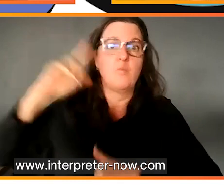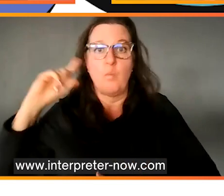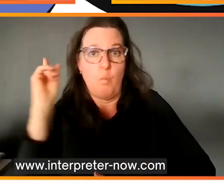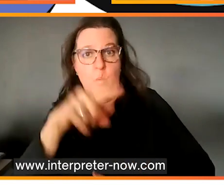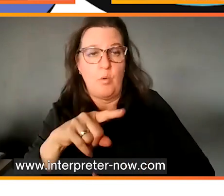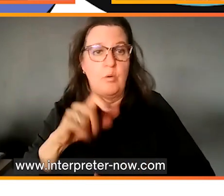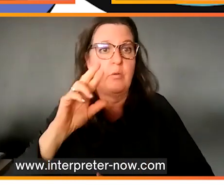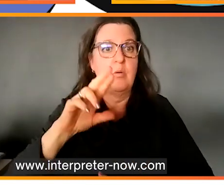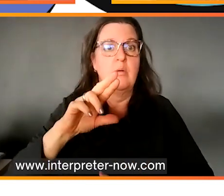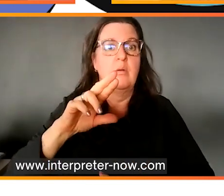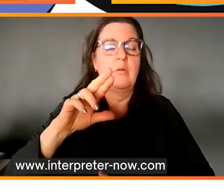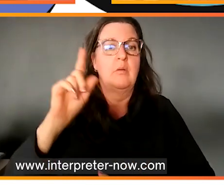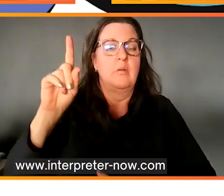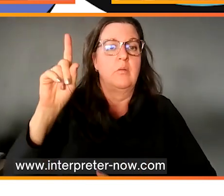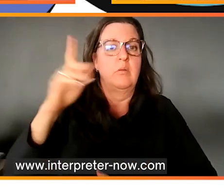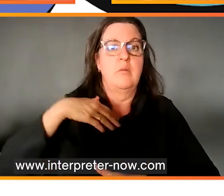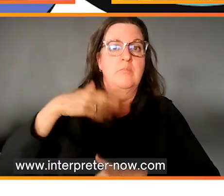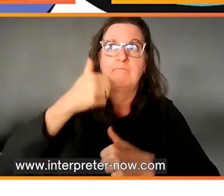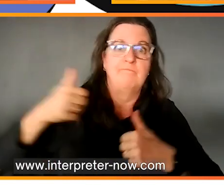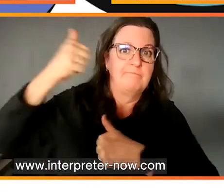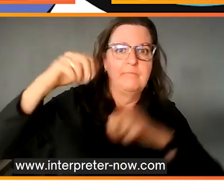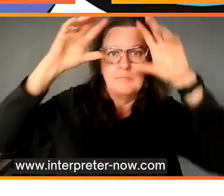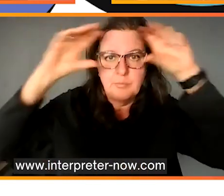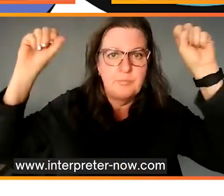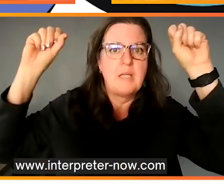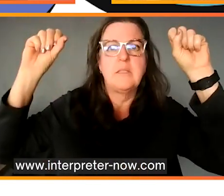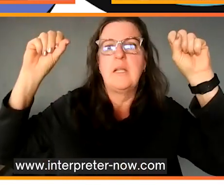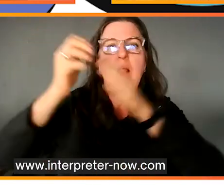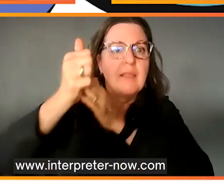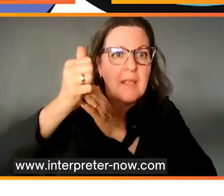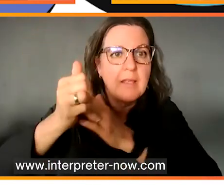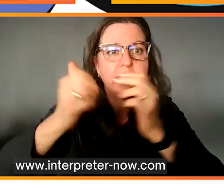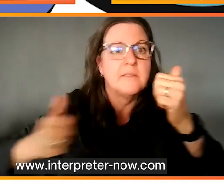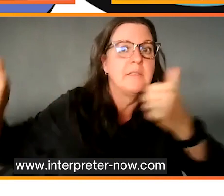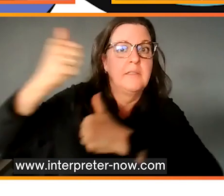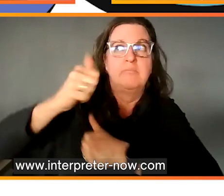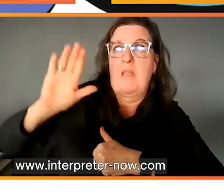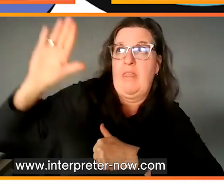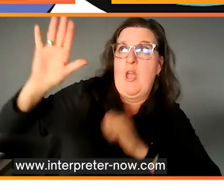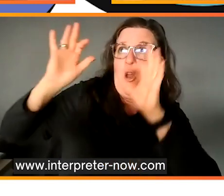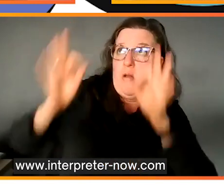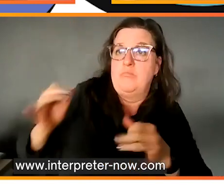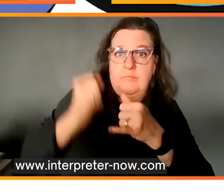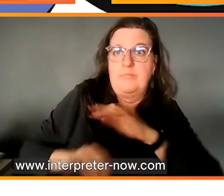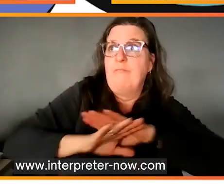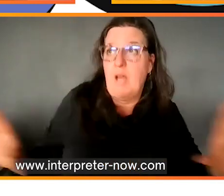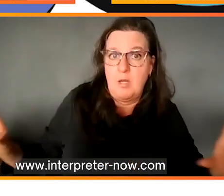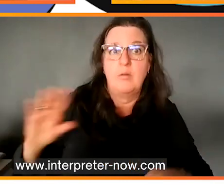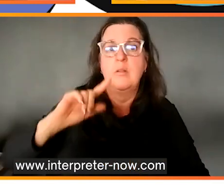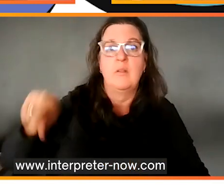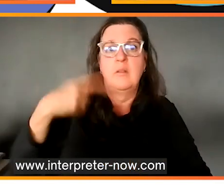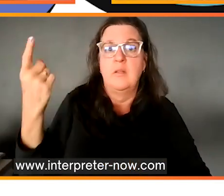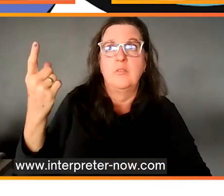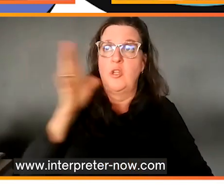that transactional and into more of a strategic, because then you're going to really know, do you have the